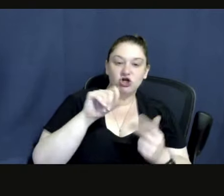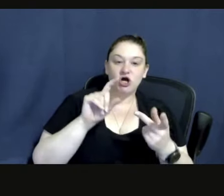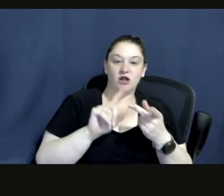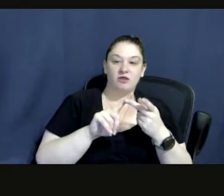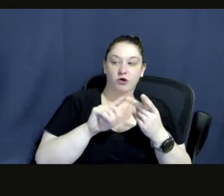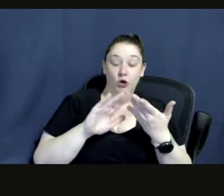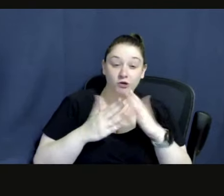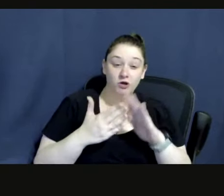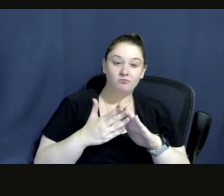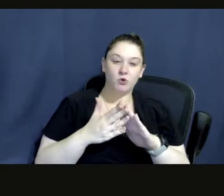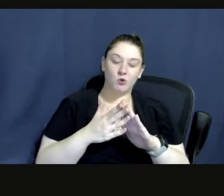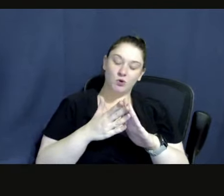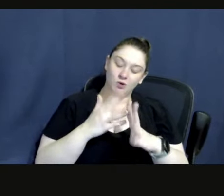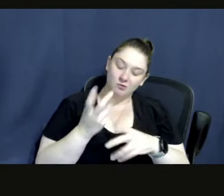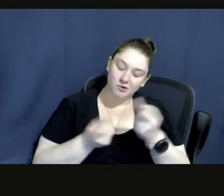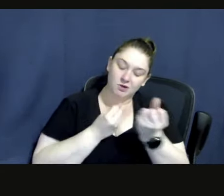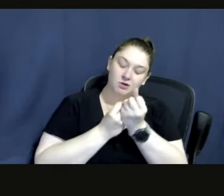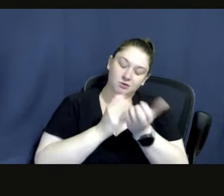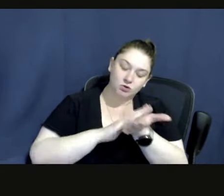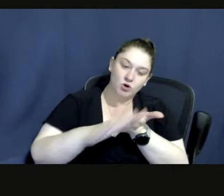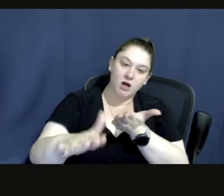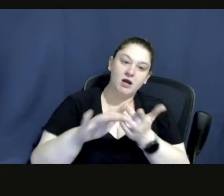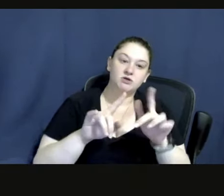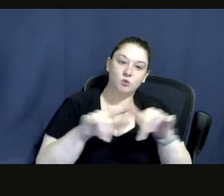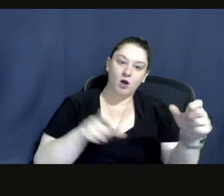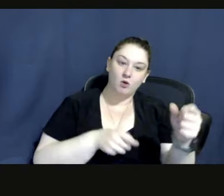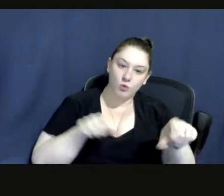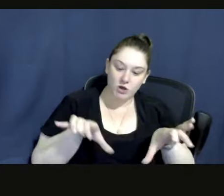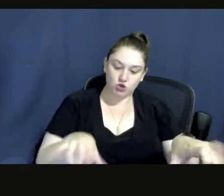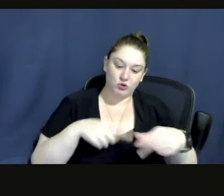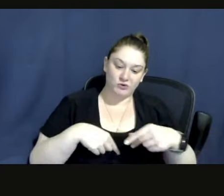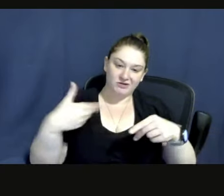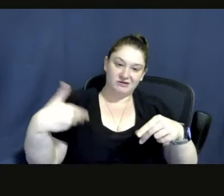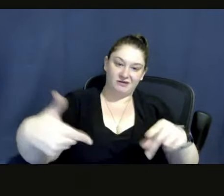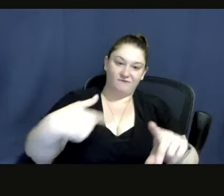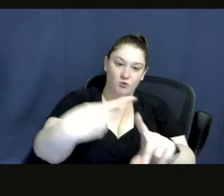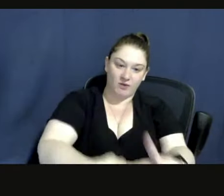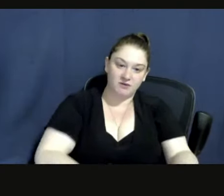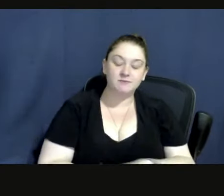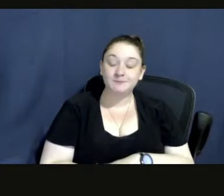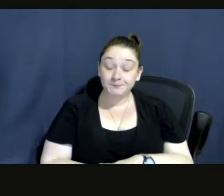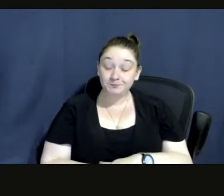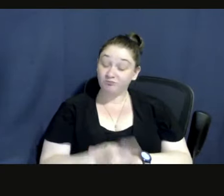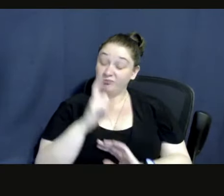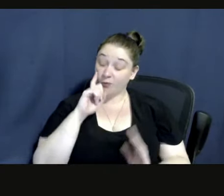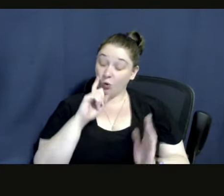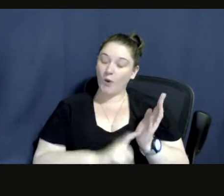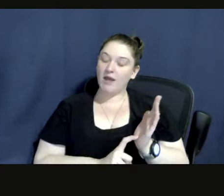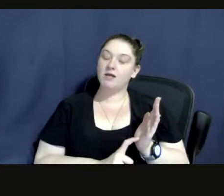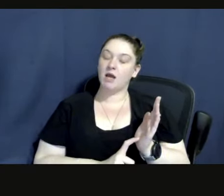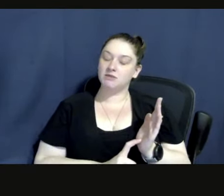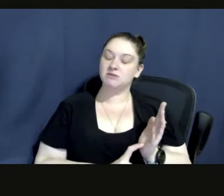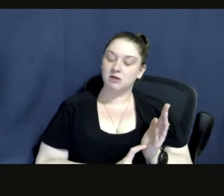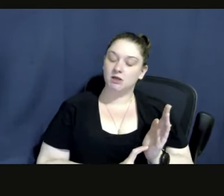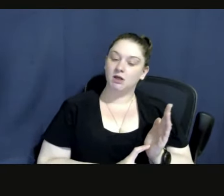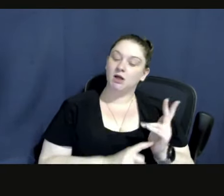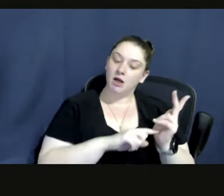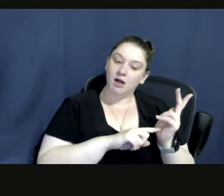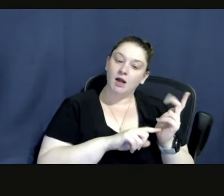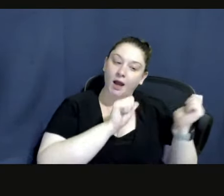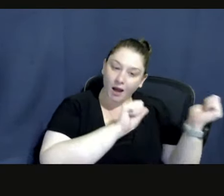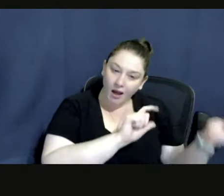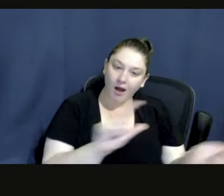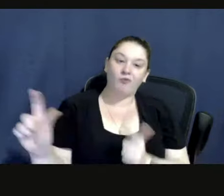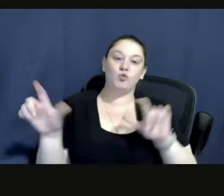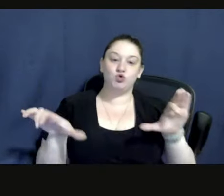this work over the coming months. We have to recognize that all truly are doing the